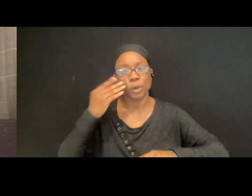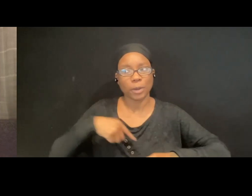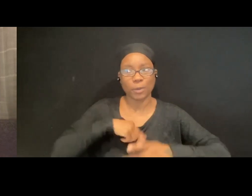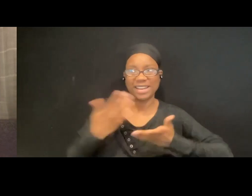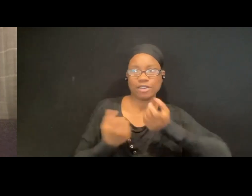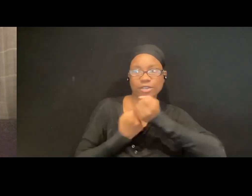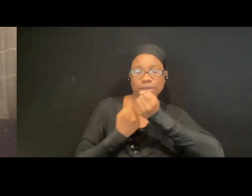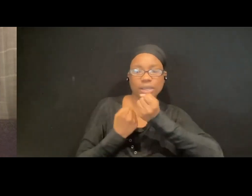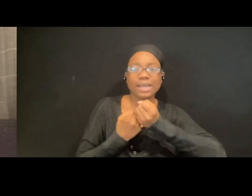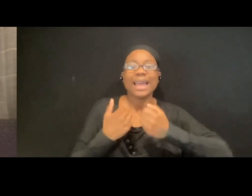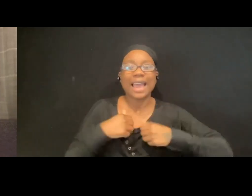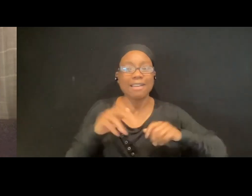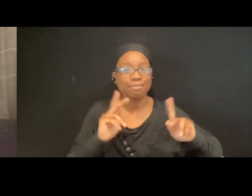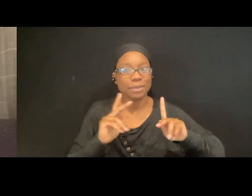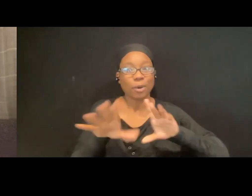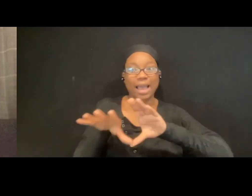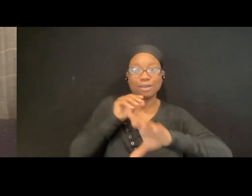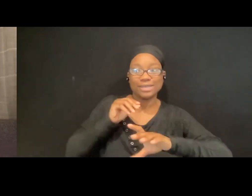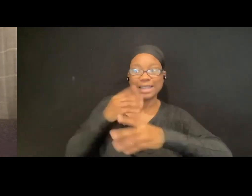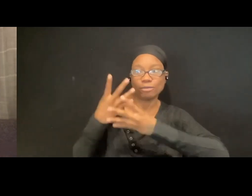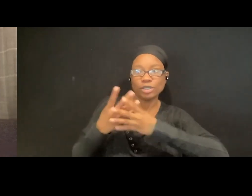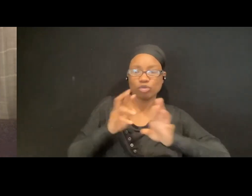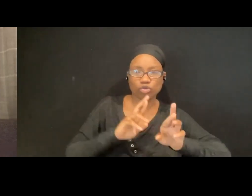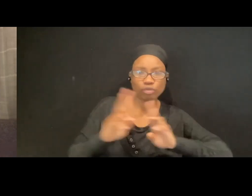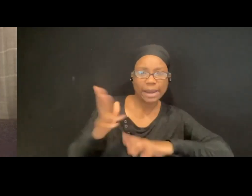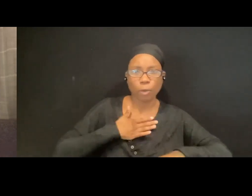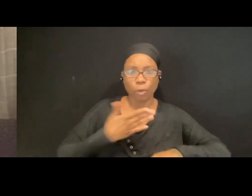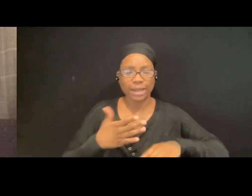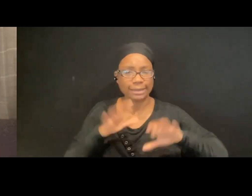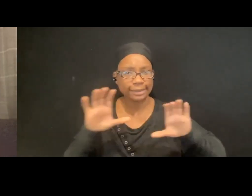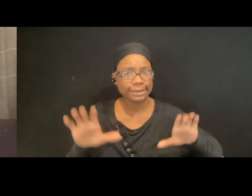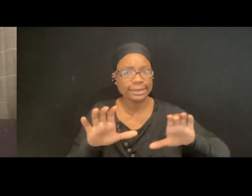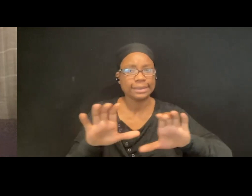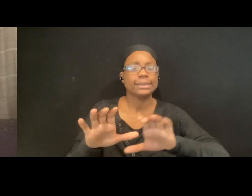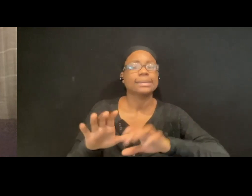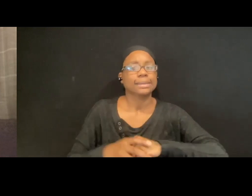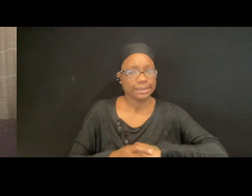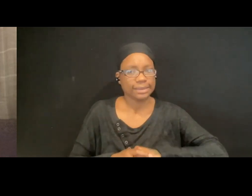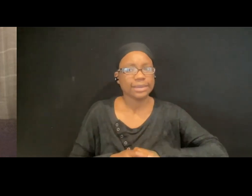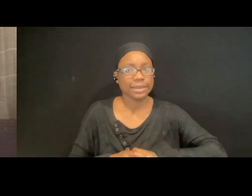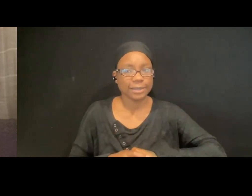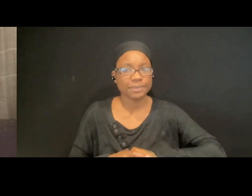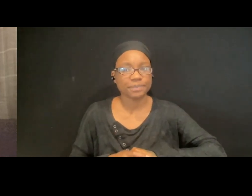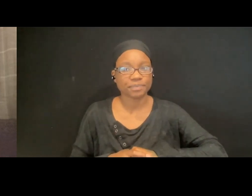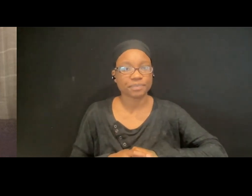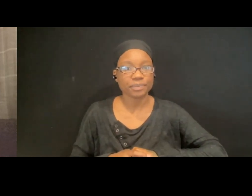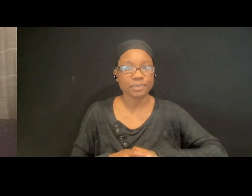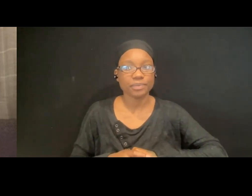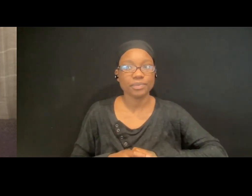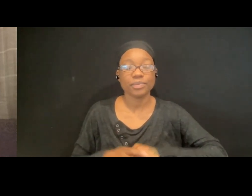outside are kind of ready and willing to act on their behalf. I think that right now is